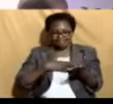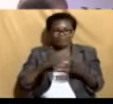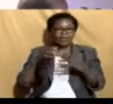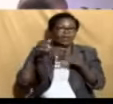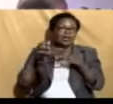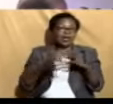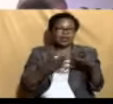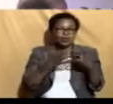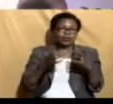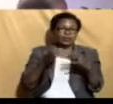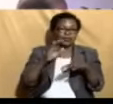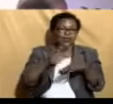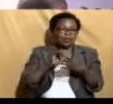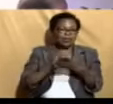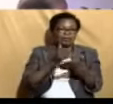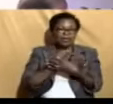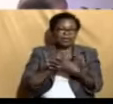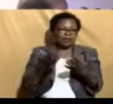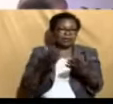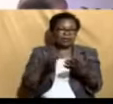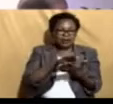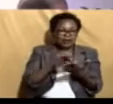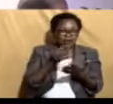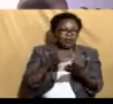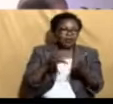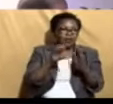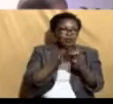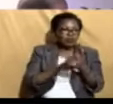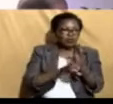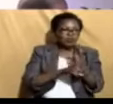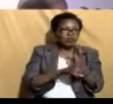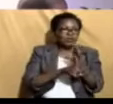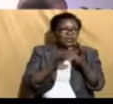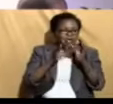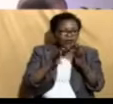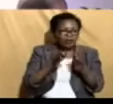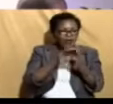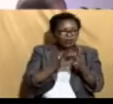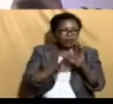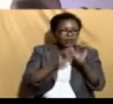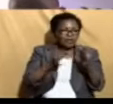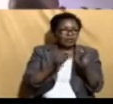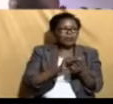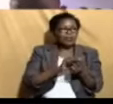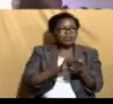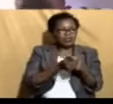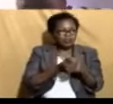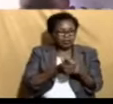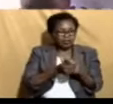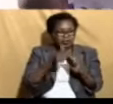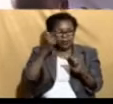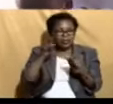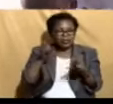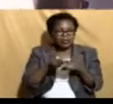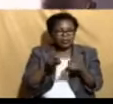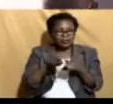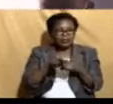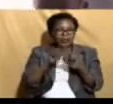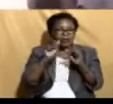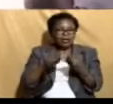any provision of the Constitution, let alone Article 89, can be unconstitutional merely because the same seeks to disturb the status